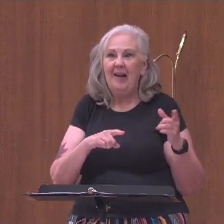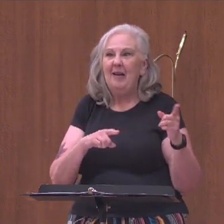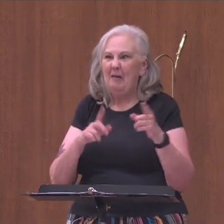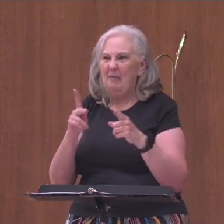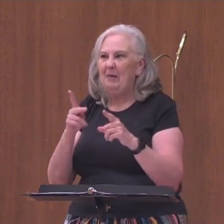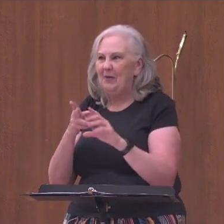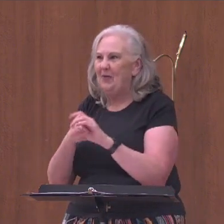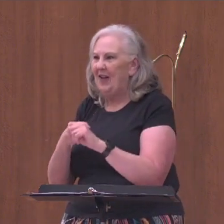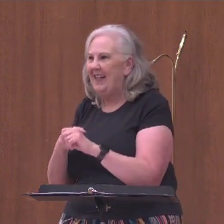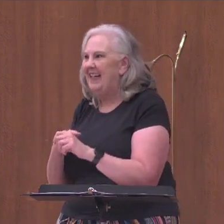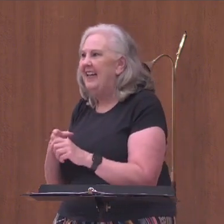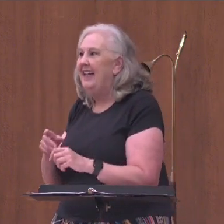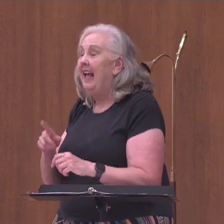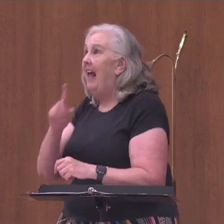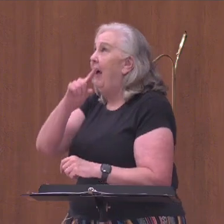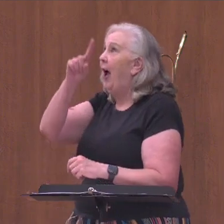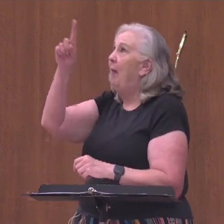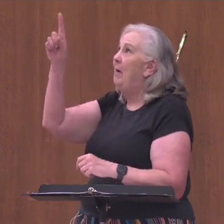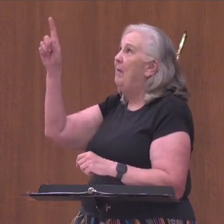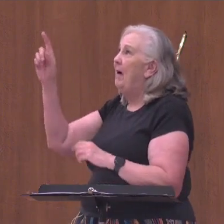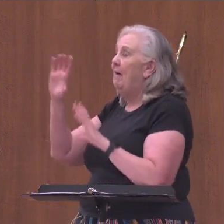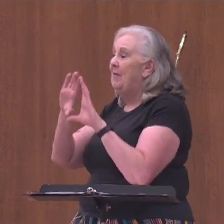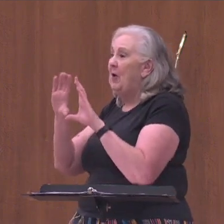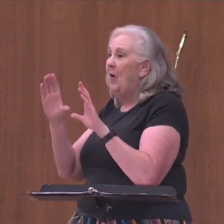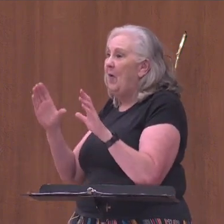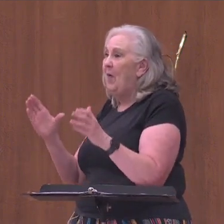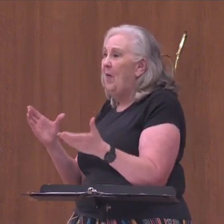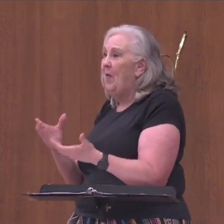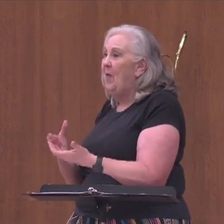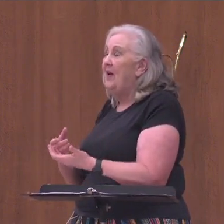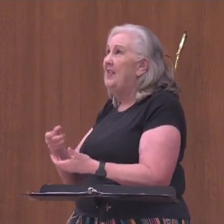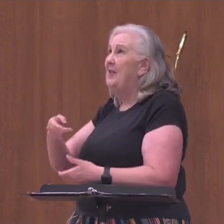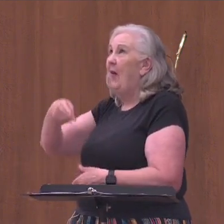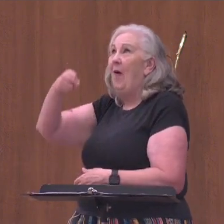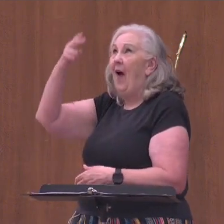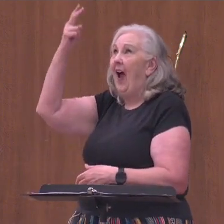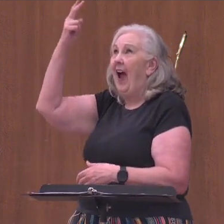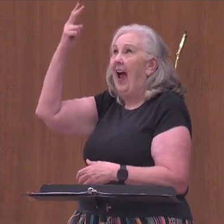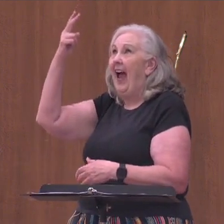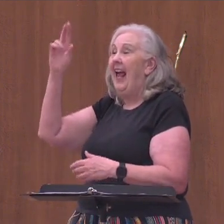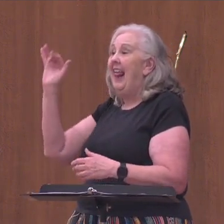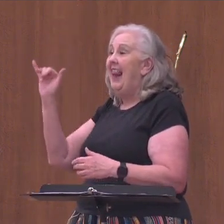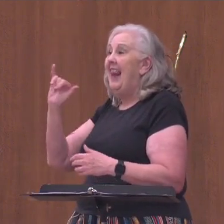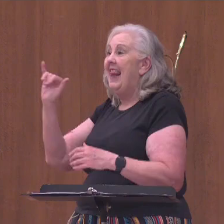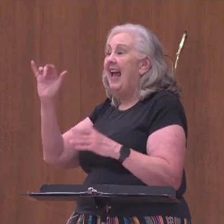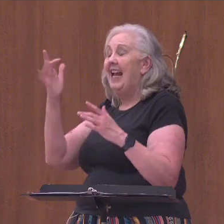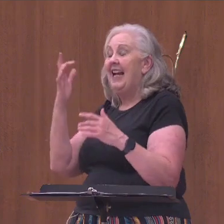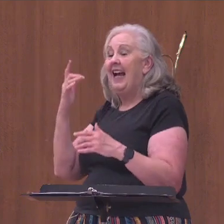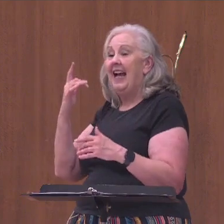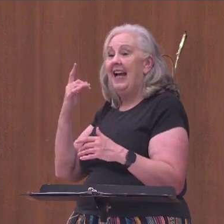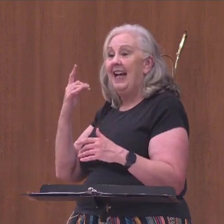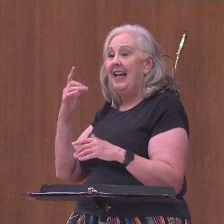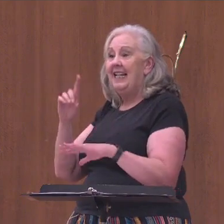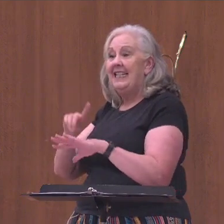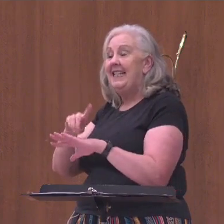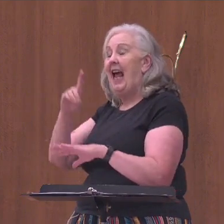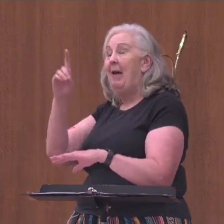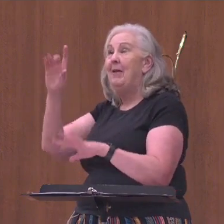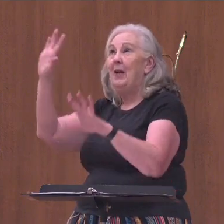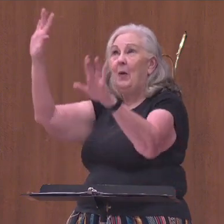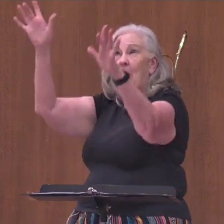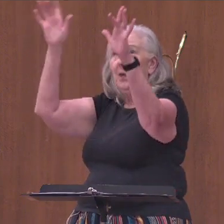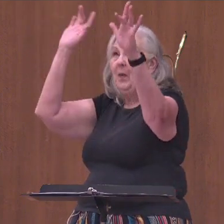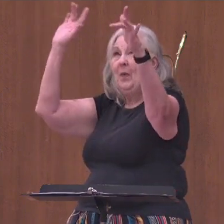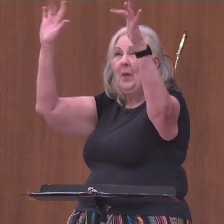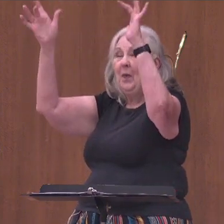are. Up above the world so high, like a diamond